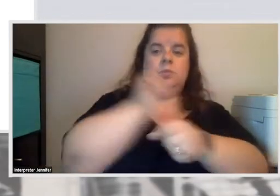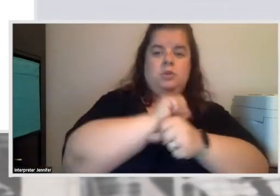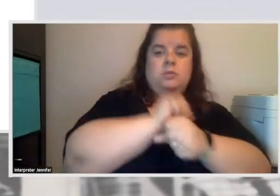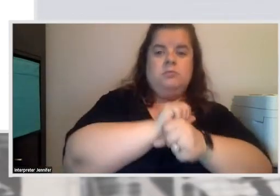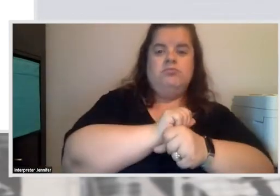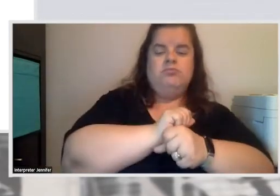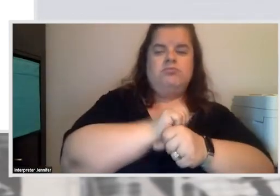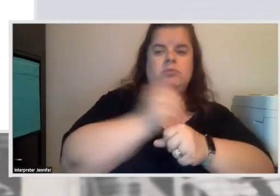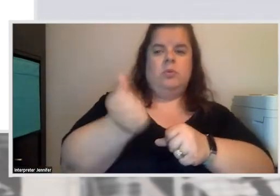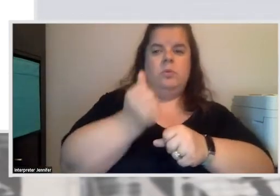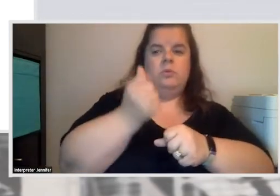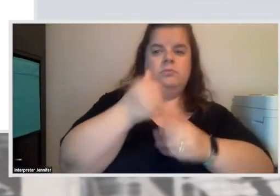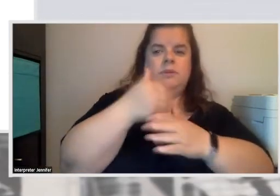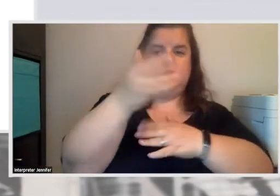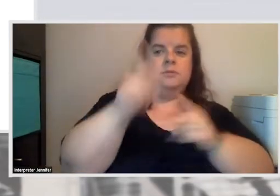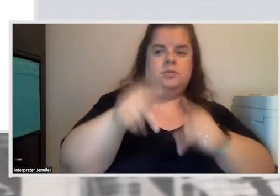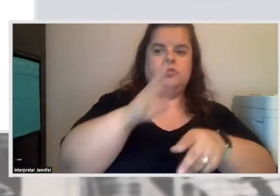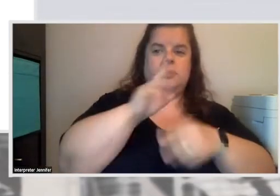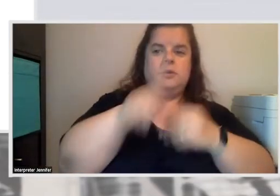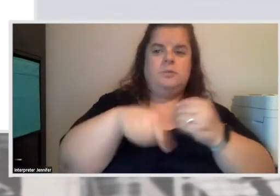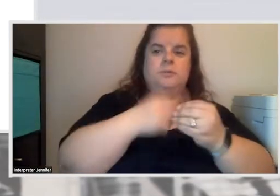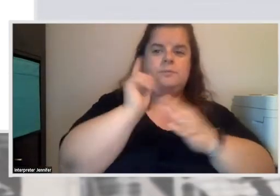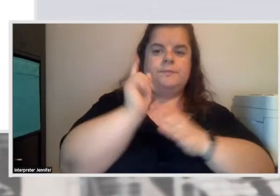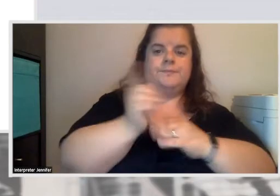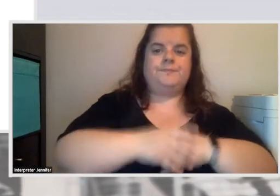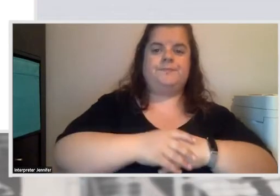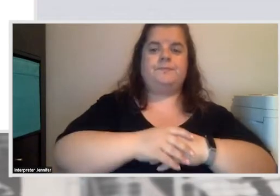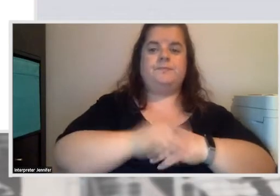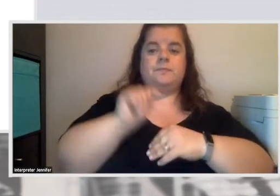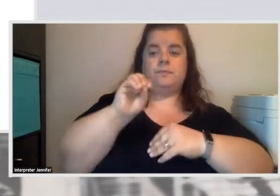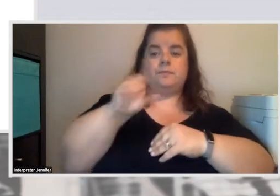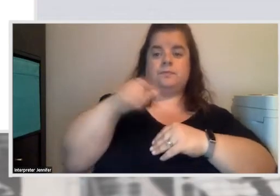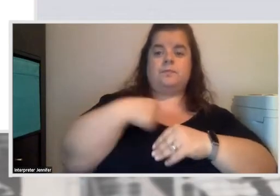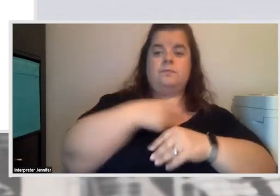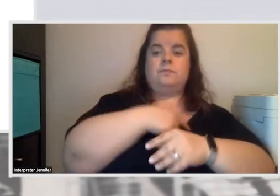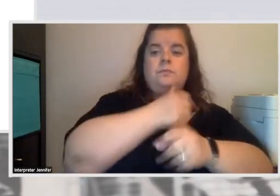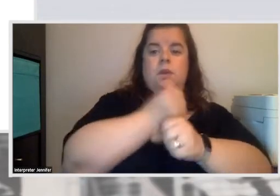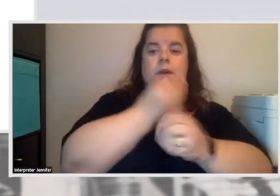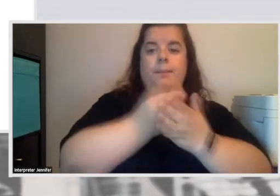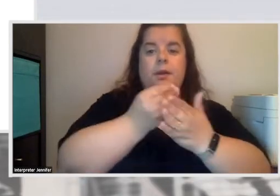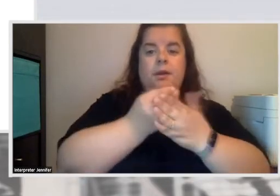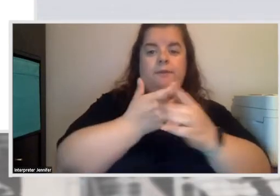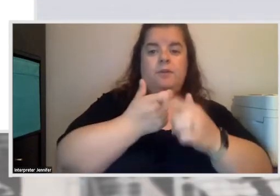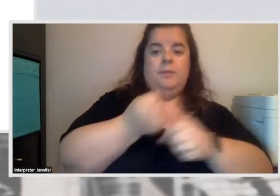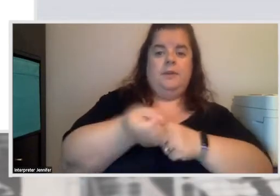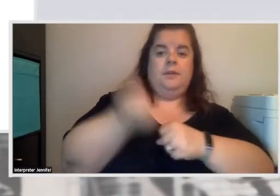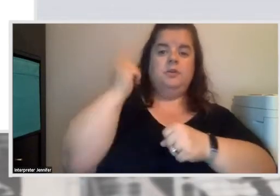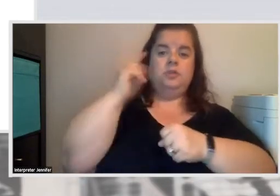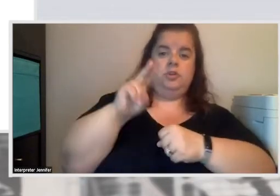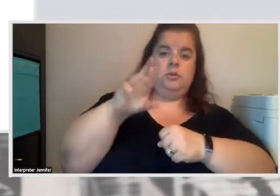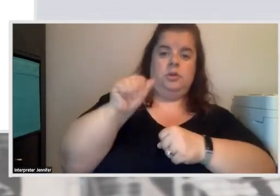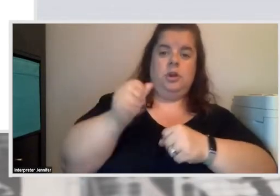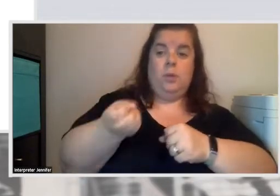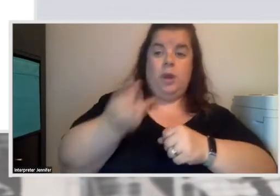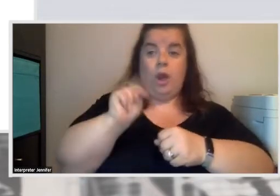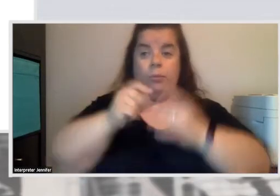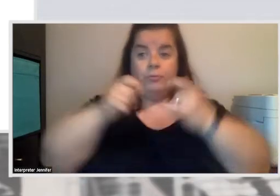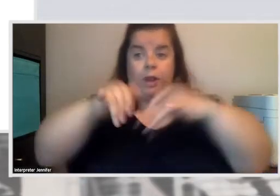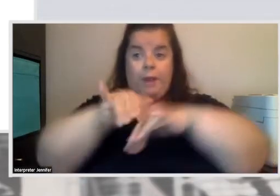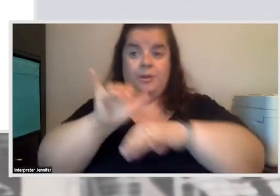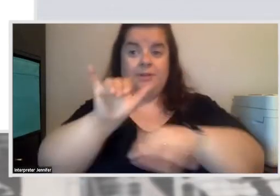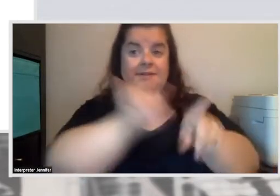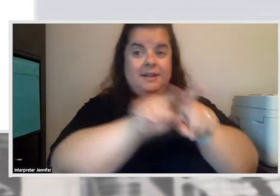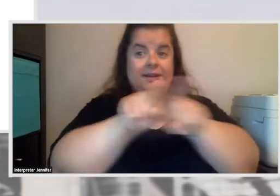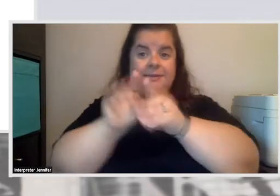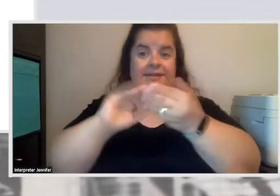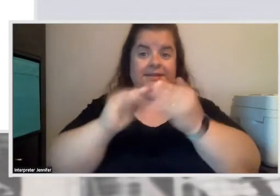minute here. Another tool that we received monies for last year is, the URA owns property similar to the city that we have to